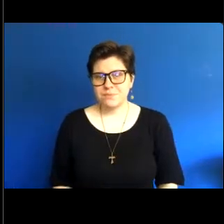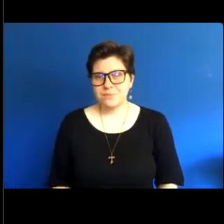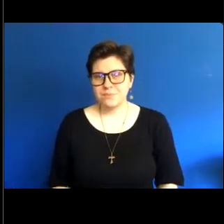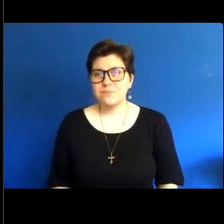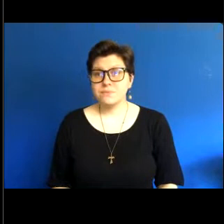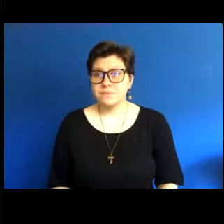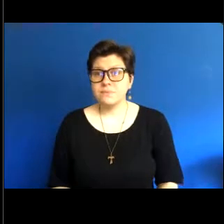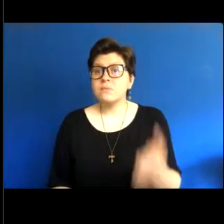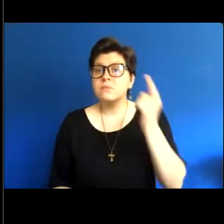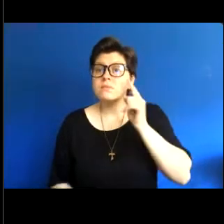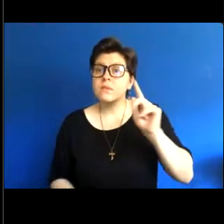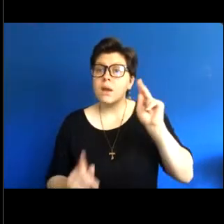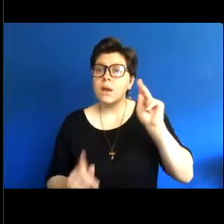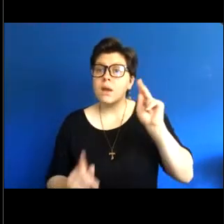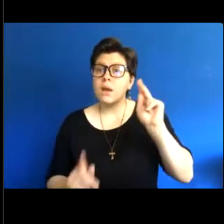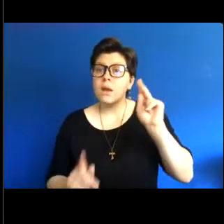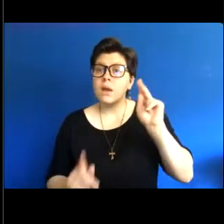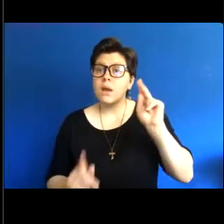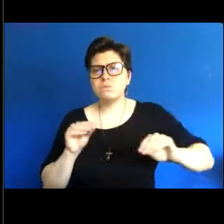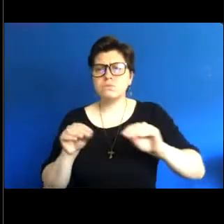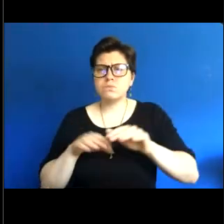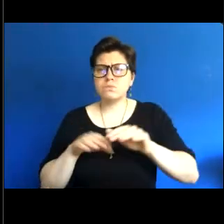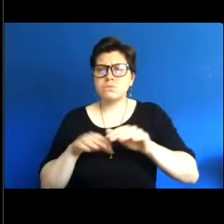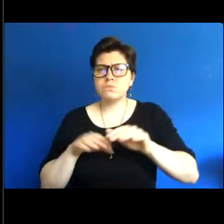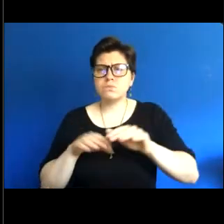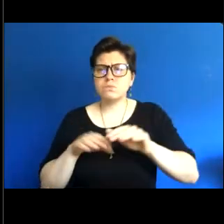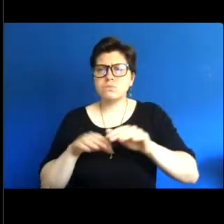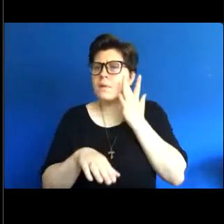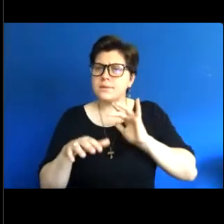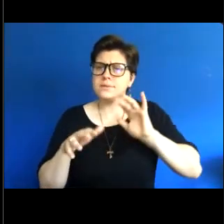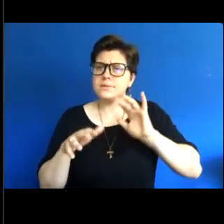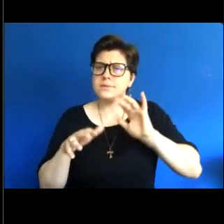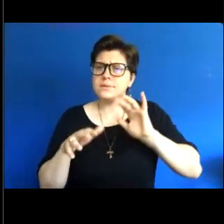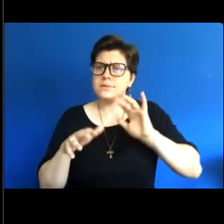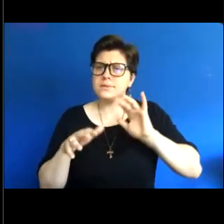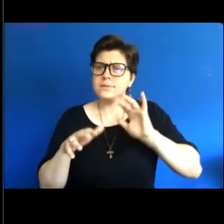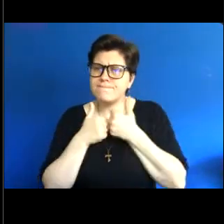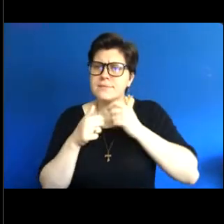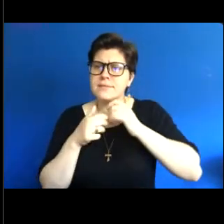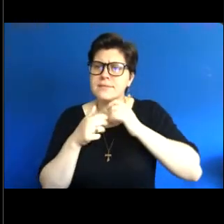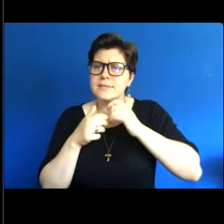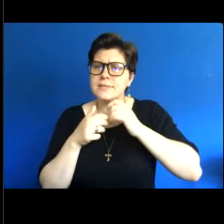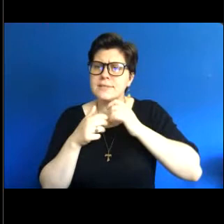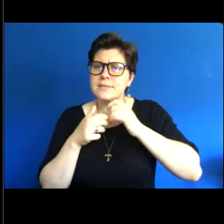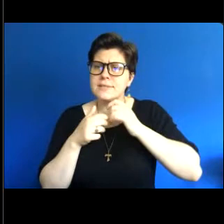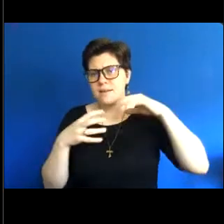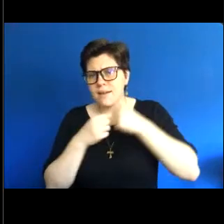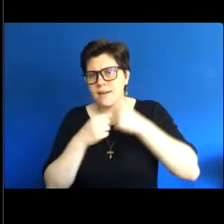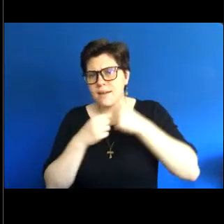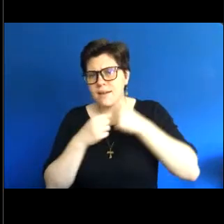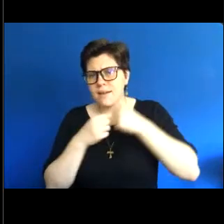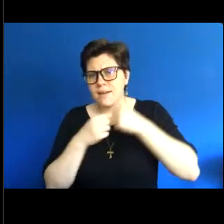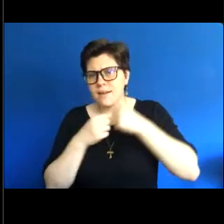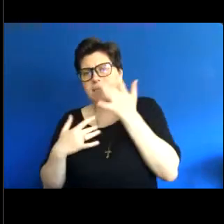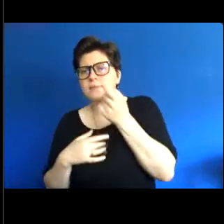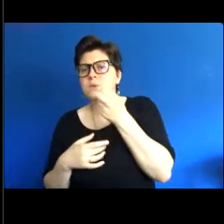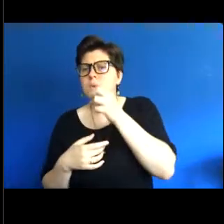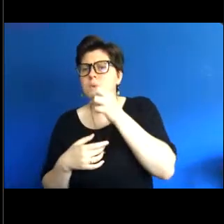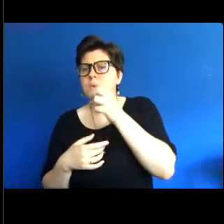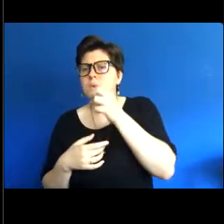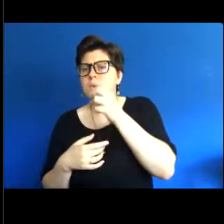For people who move slowly because of accident, illness, or disability, and for those who move too fast to